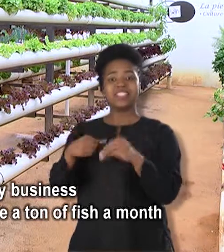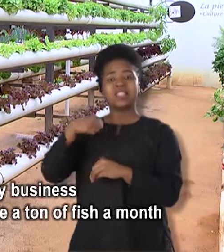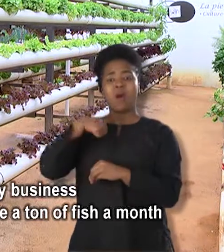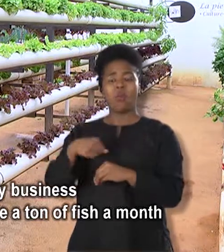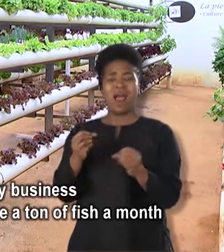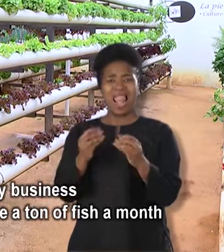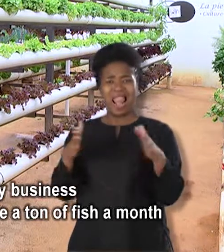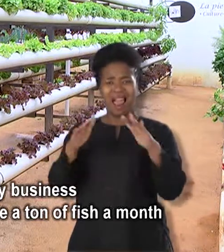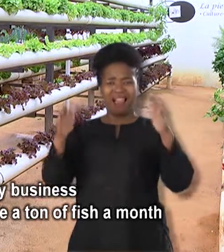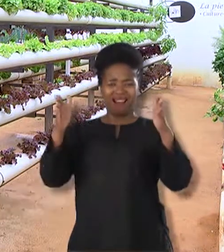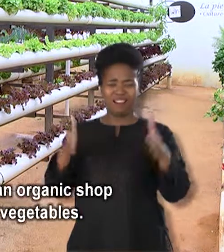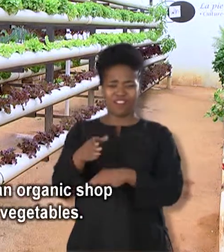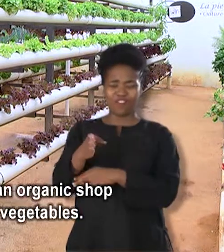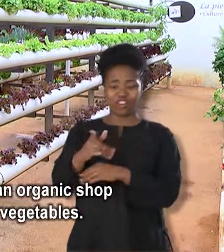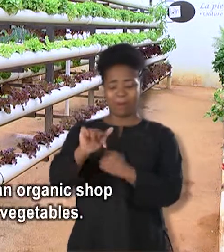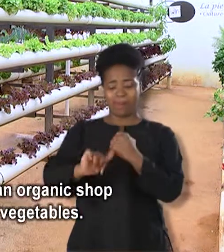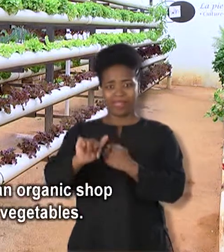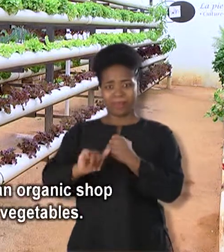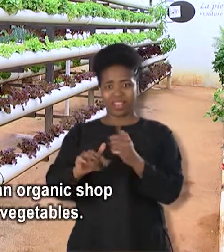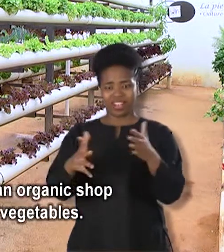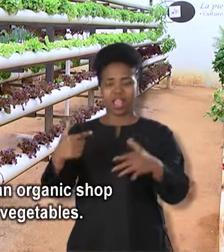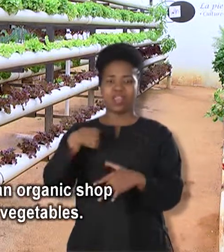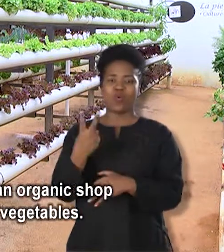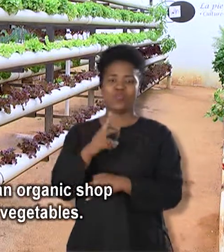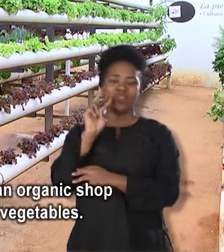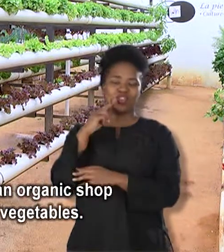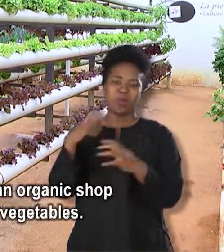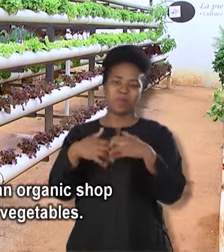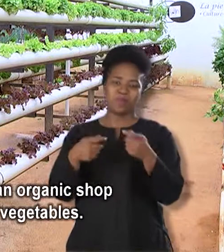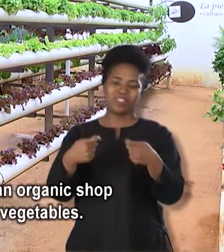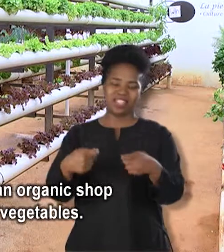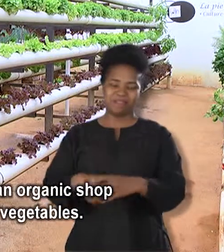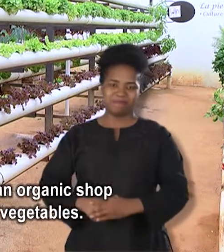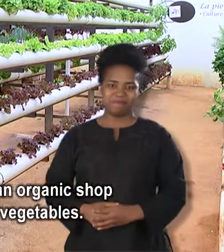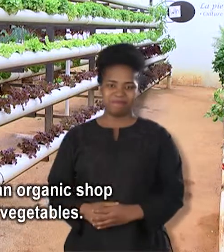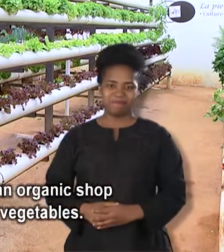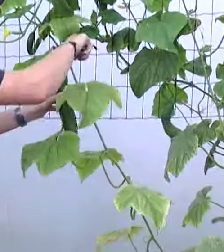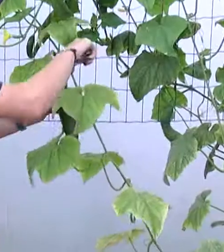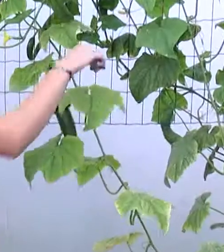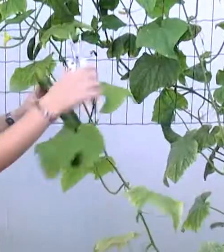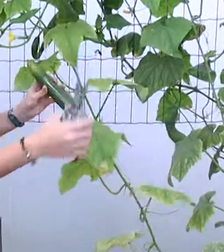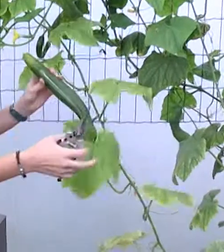ton of fish per month. And then also open my own organic shop to sell all the vegetables.